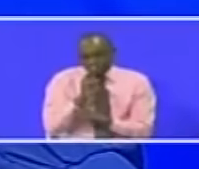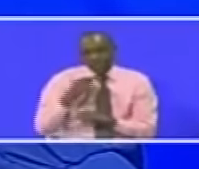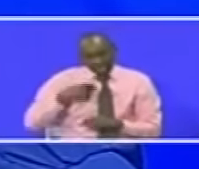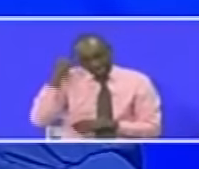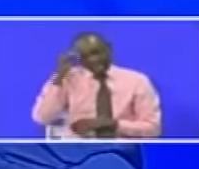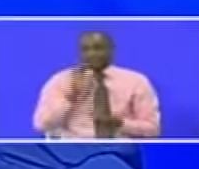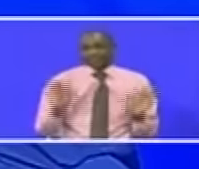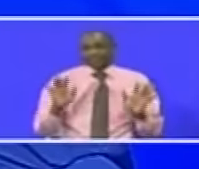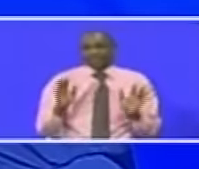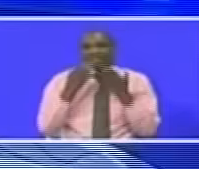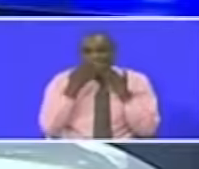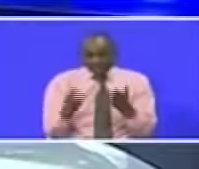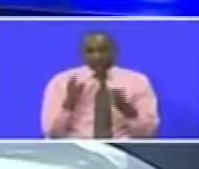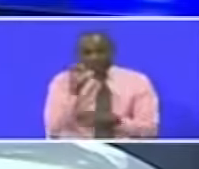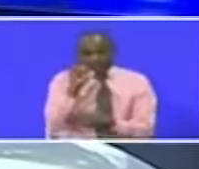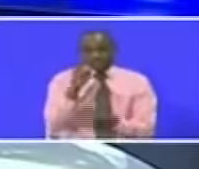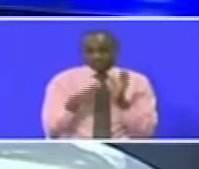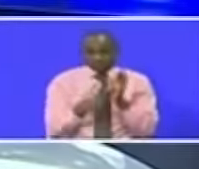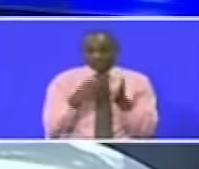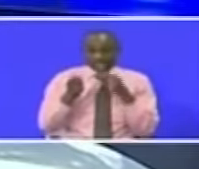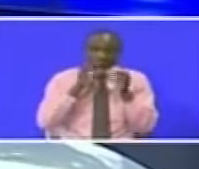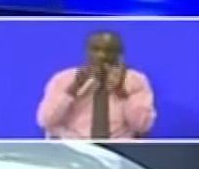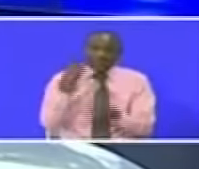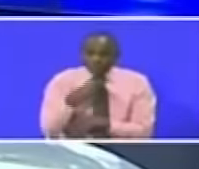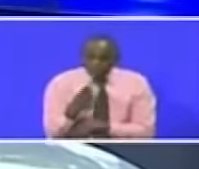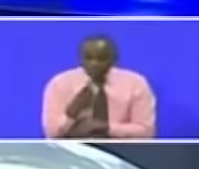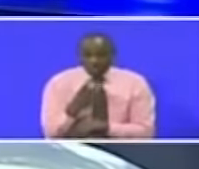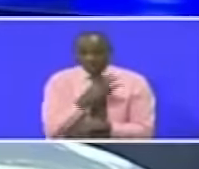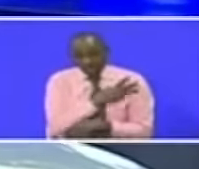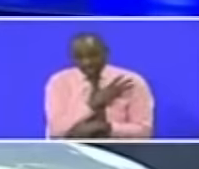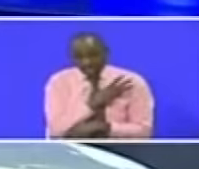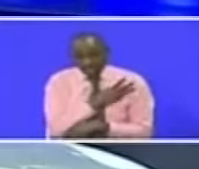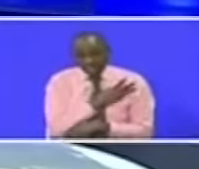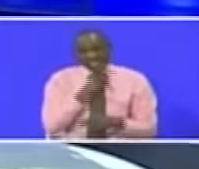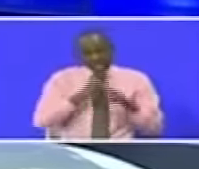tonight. Thank you for watching the show. Our sign language interpreter has been William